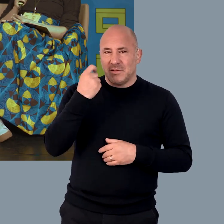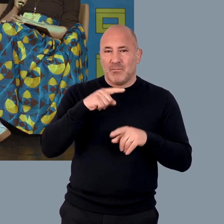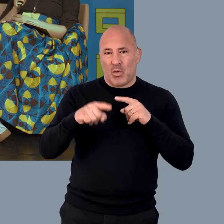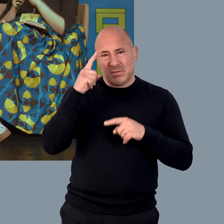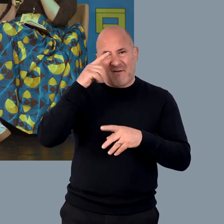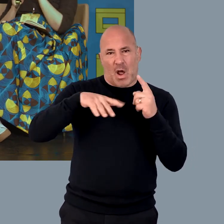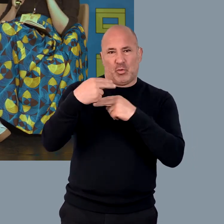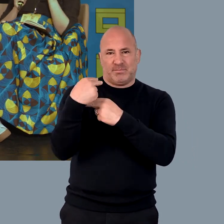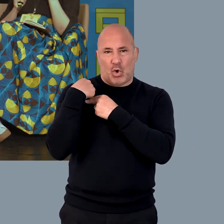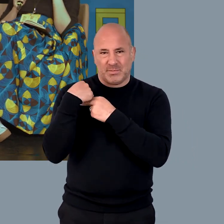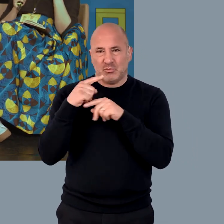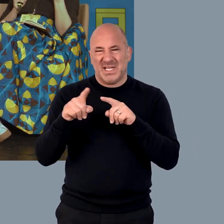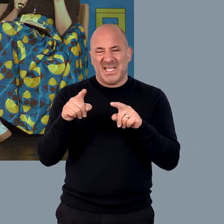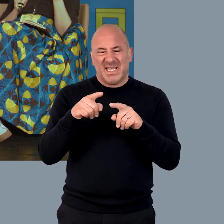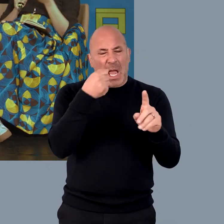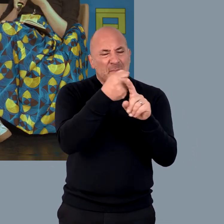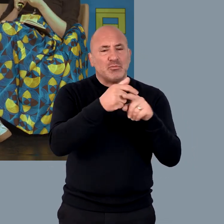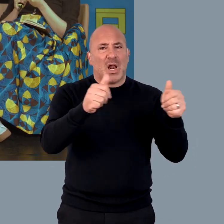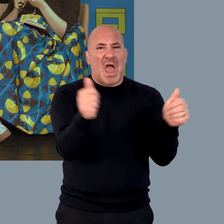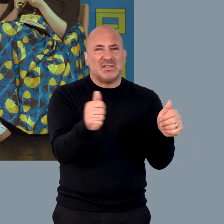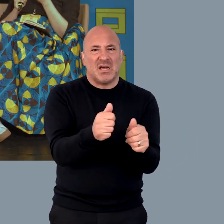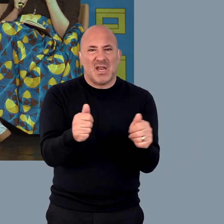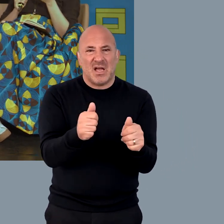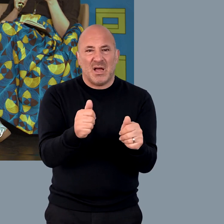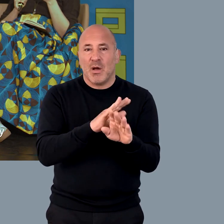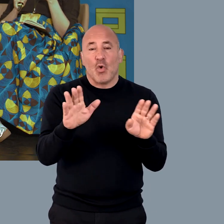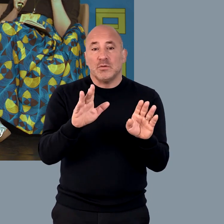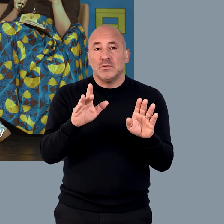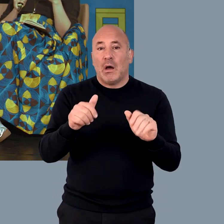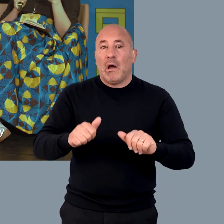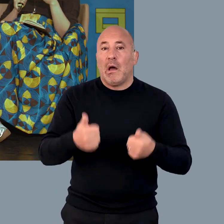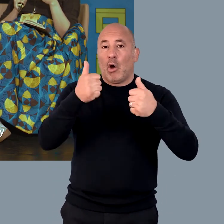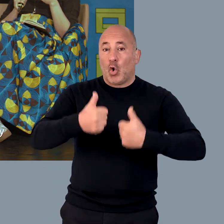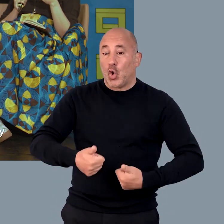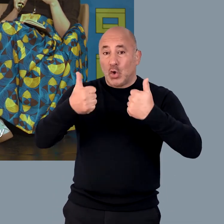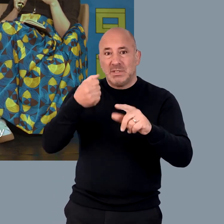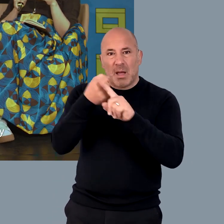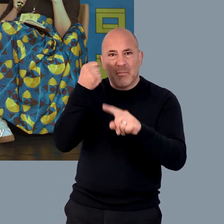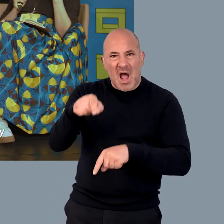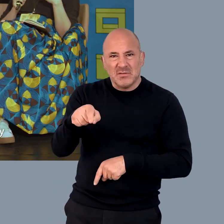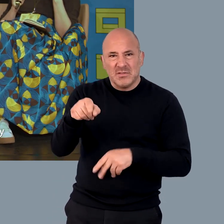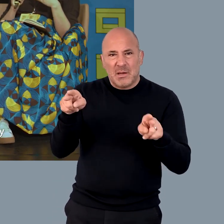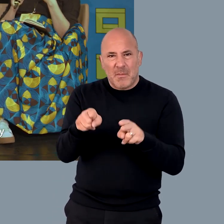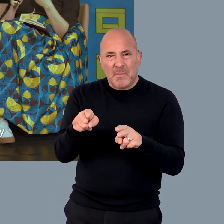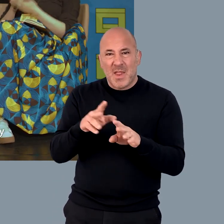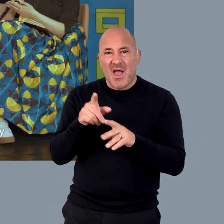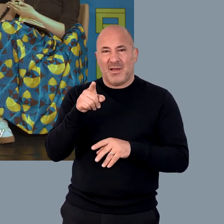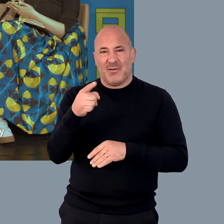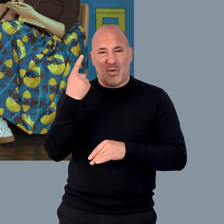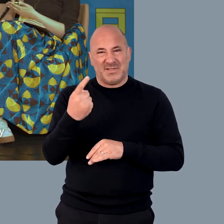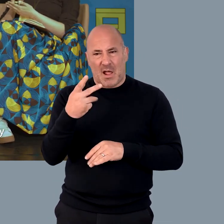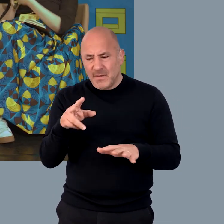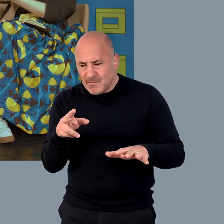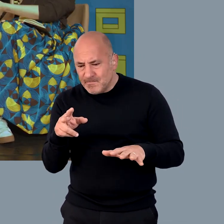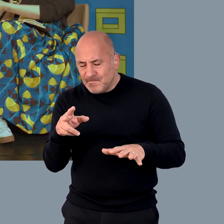so interesting. It's that idea of a lot of time people think about environmental responsibility as reducing negative impacts, but actually what is the net